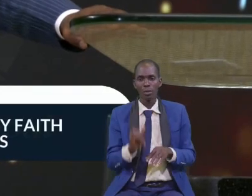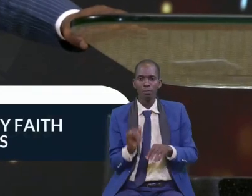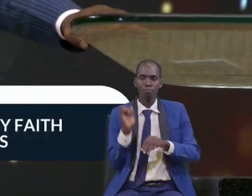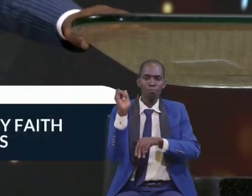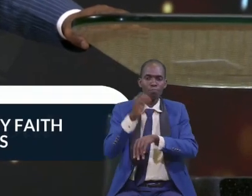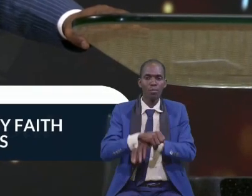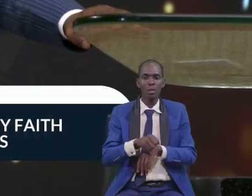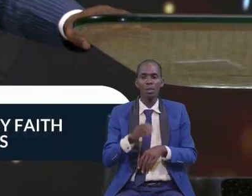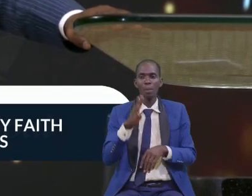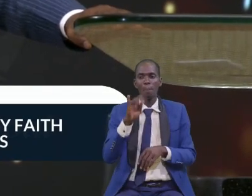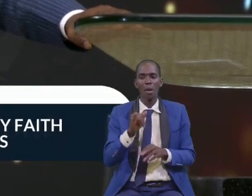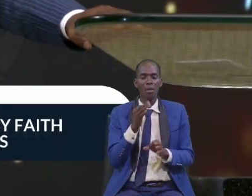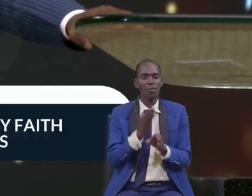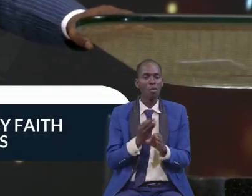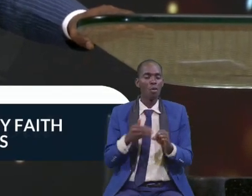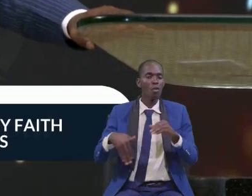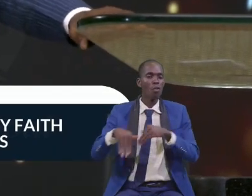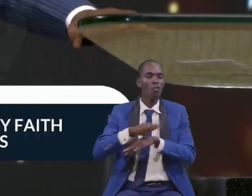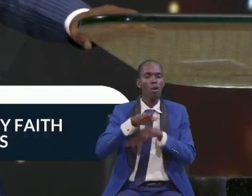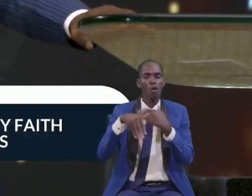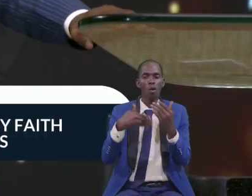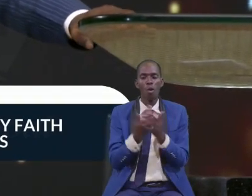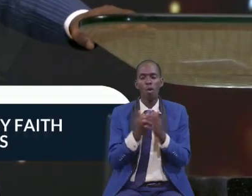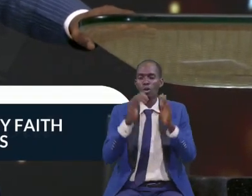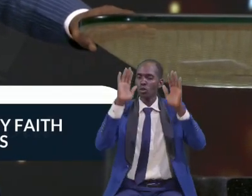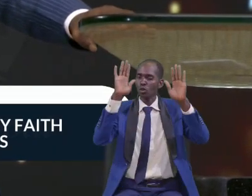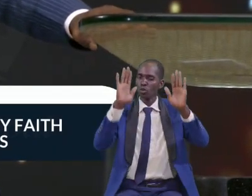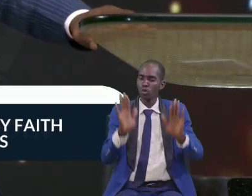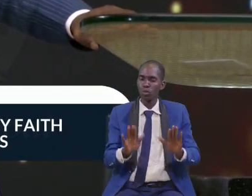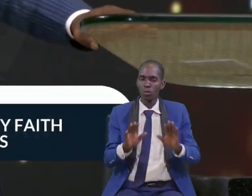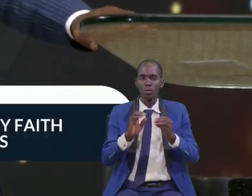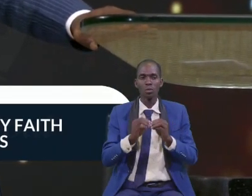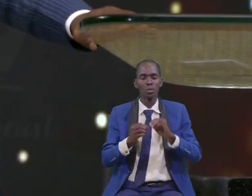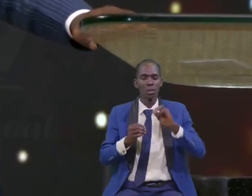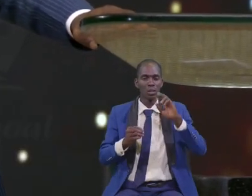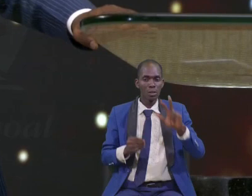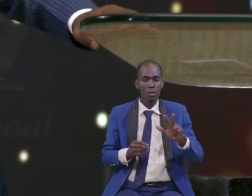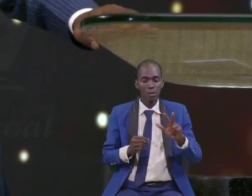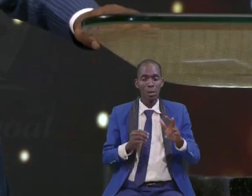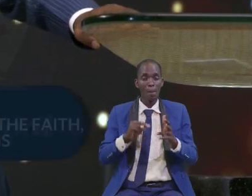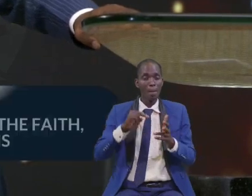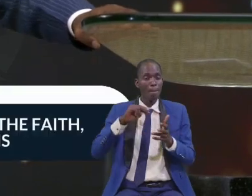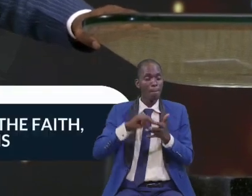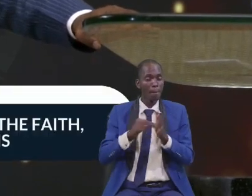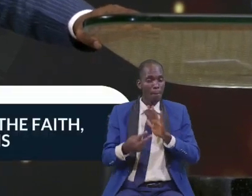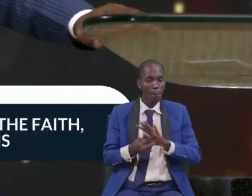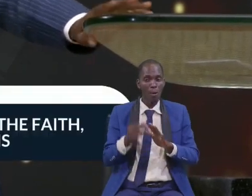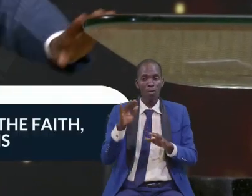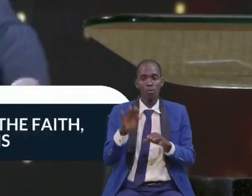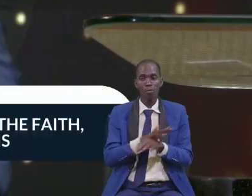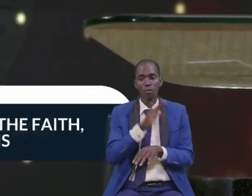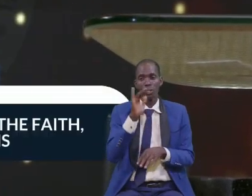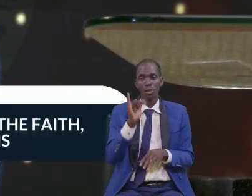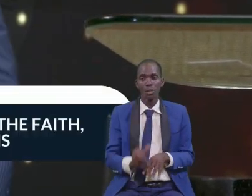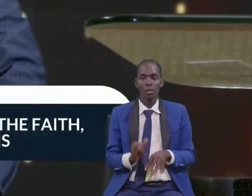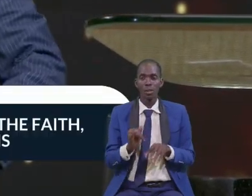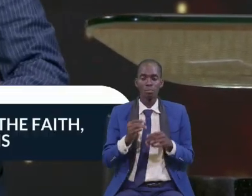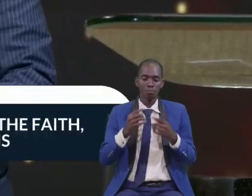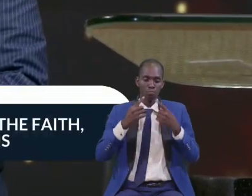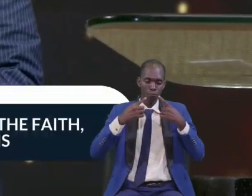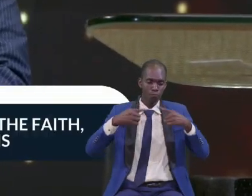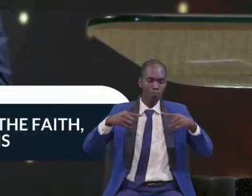over all tribulations. Number three, purposefully proclaiming the